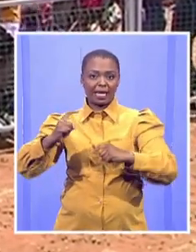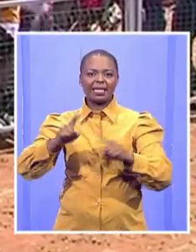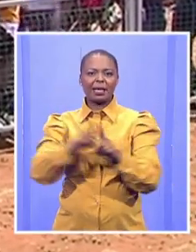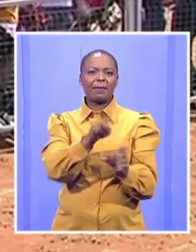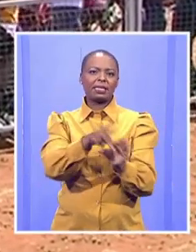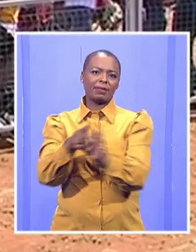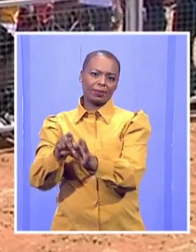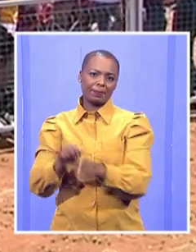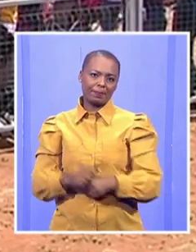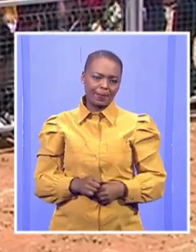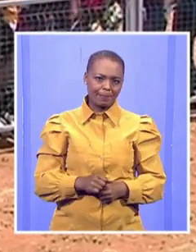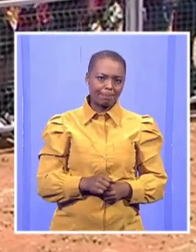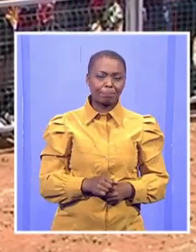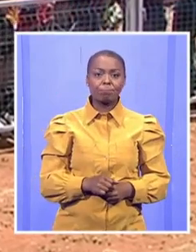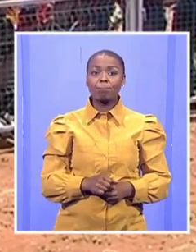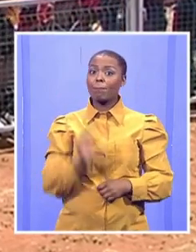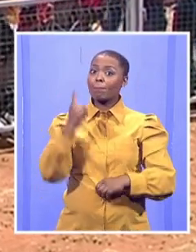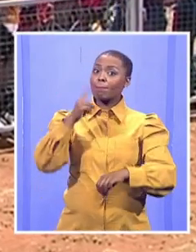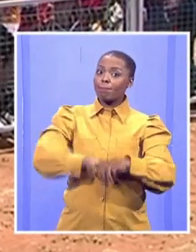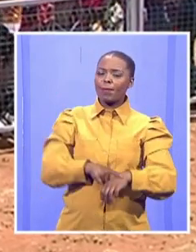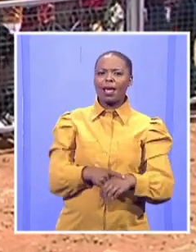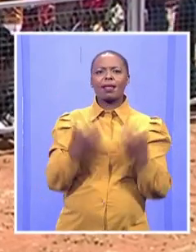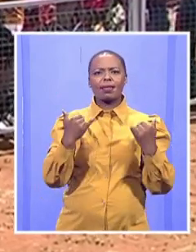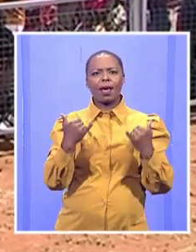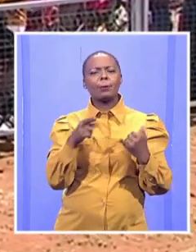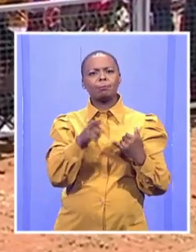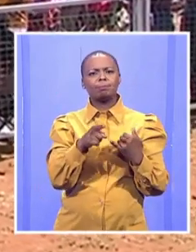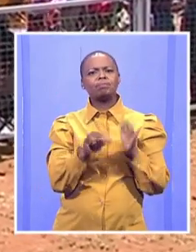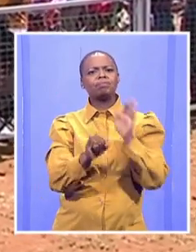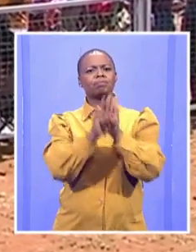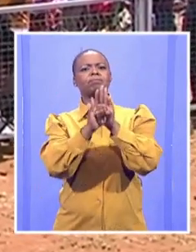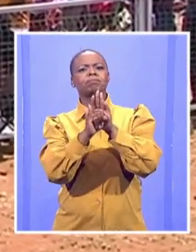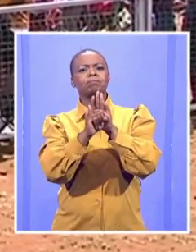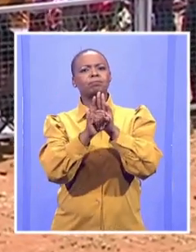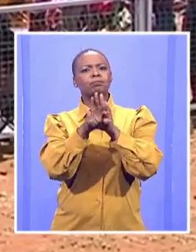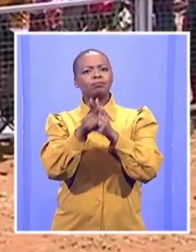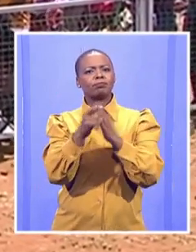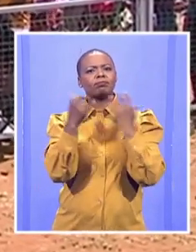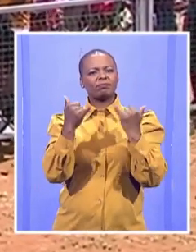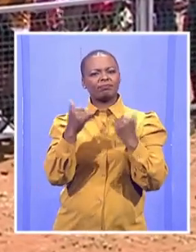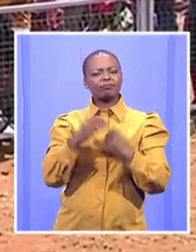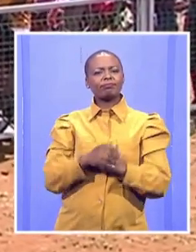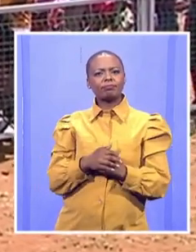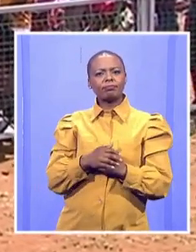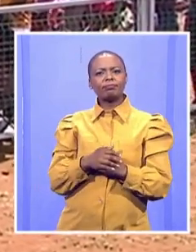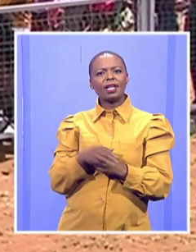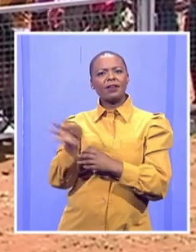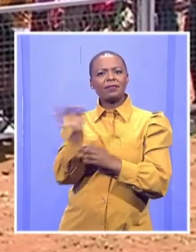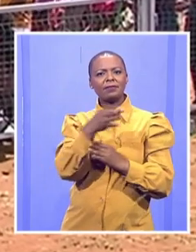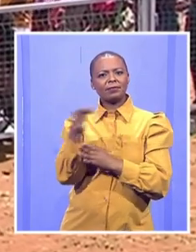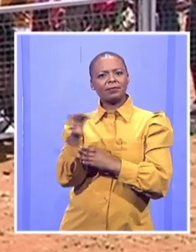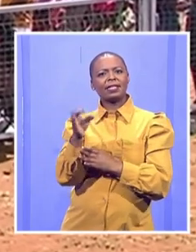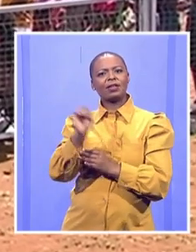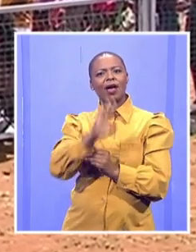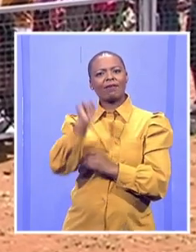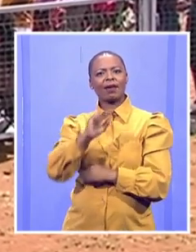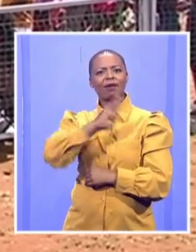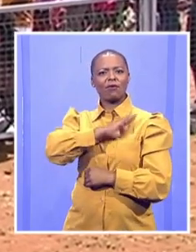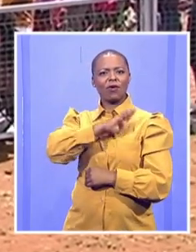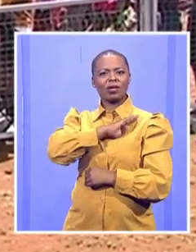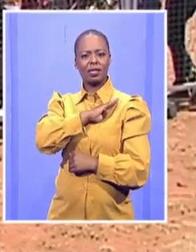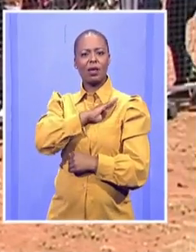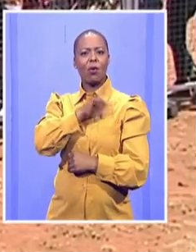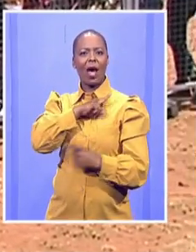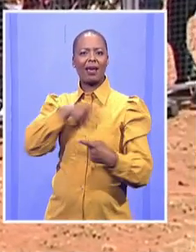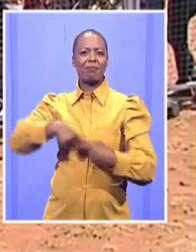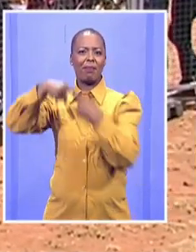participation. And for the first time, we're seeing the Gripens, the flagship fighter of the South African Air Force, fly. They were grounded for about